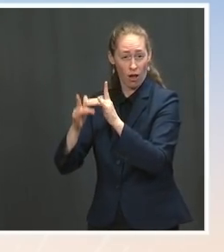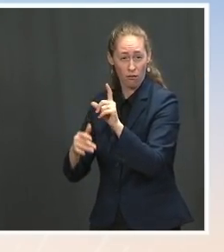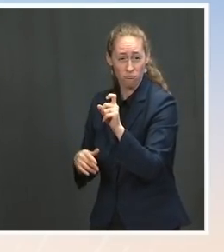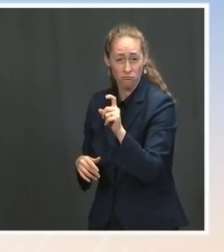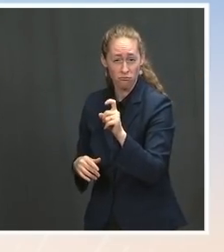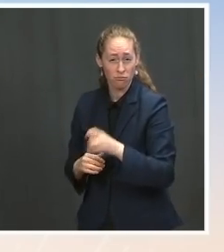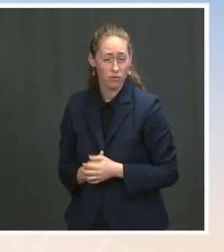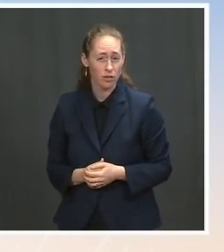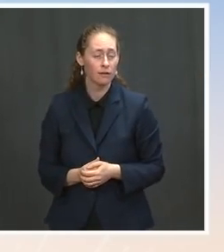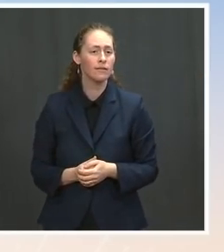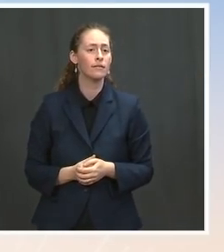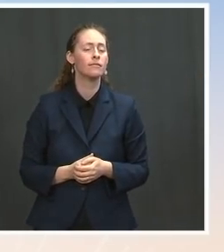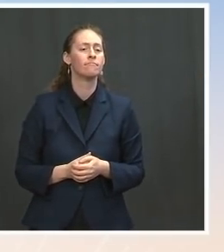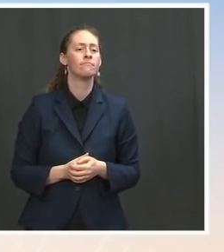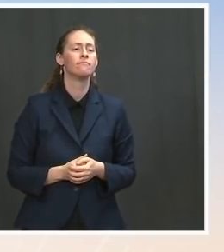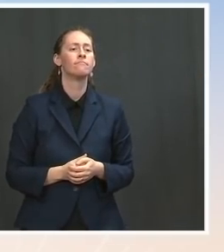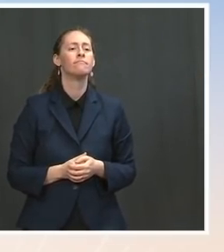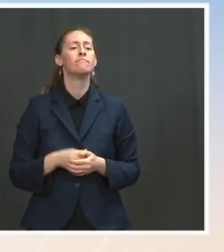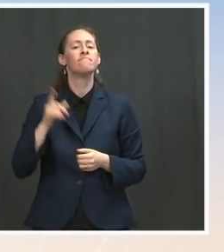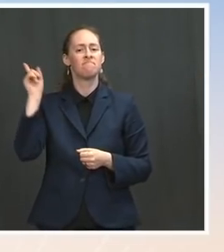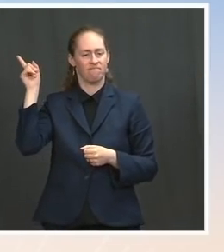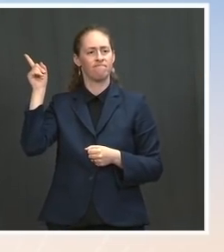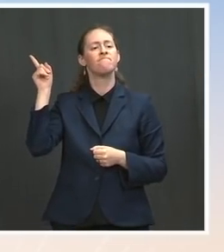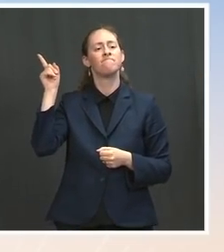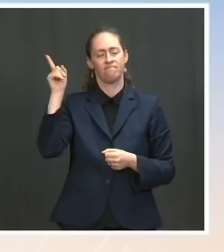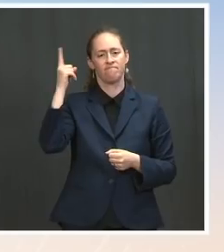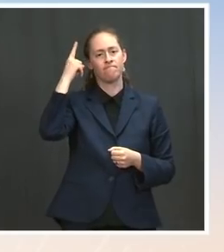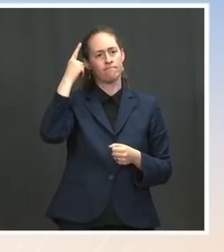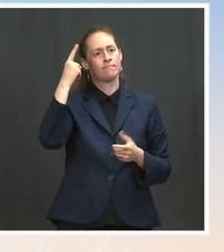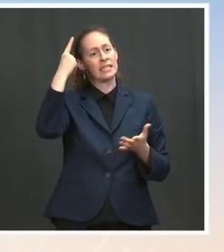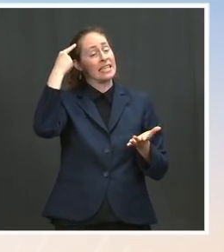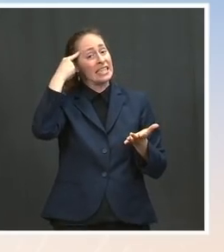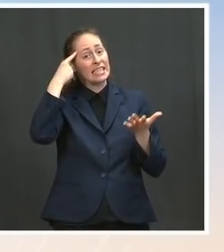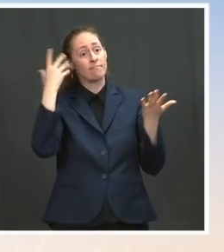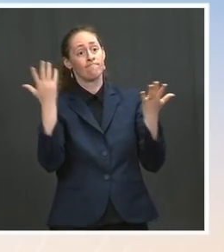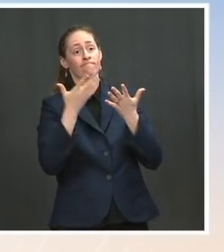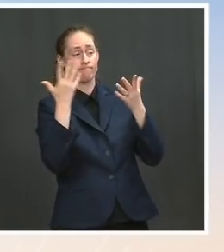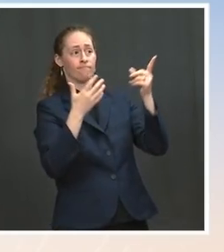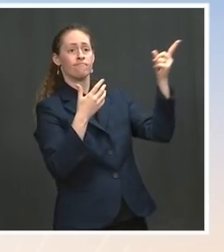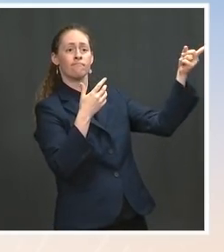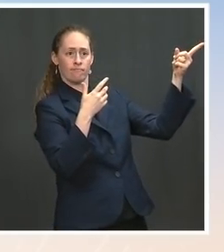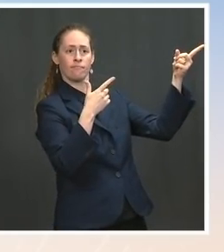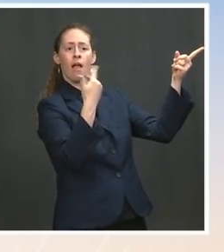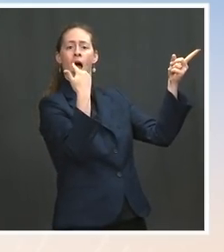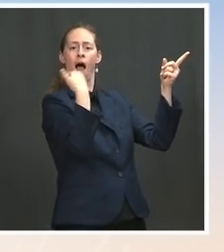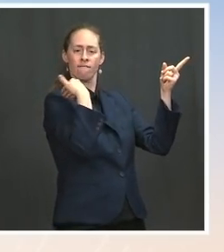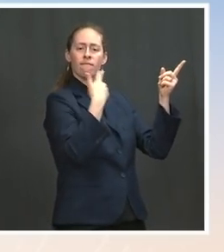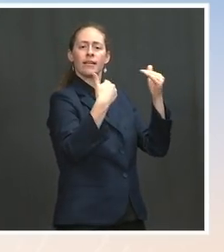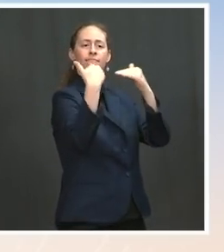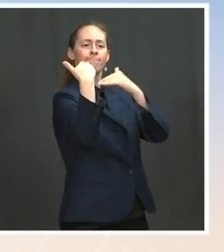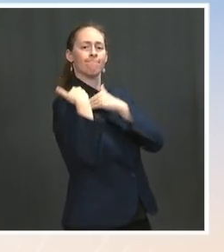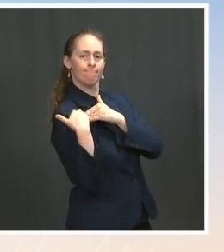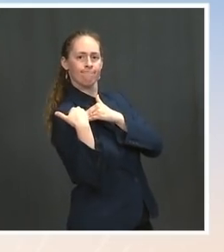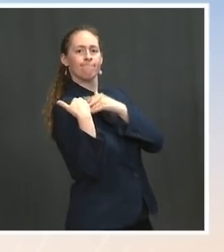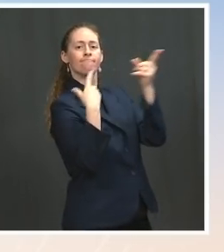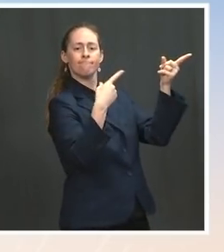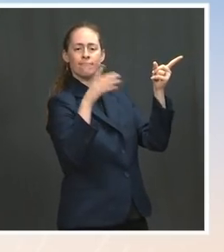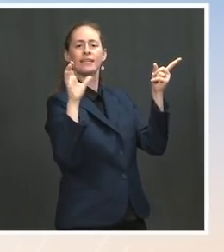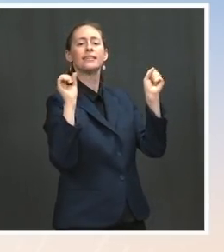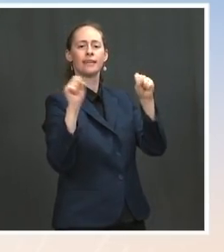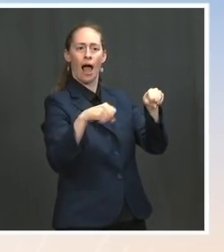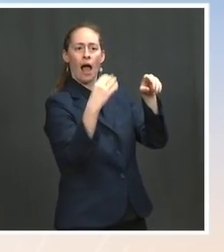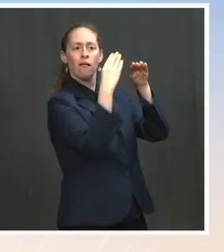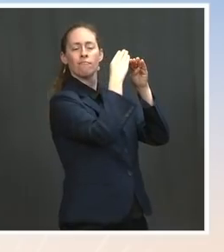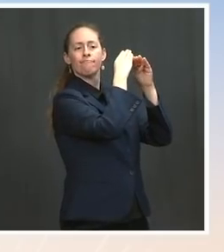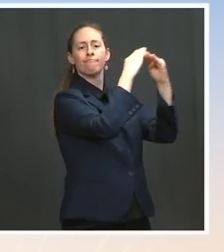that President Putin and the Russian government has a role to play in stopping and preventing these attacks. Hence, it will be a topic of discussion